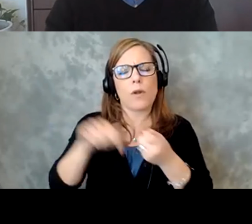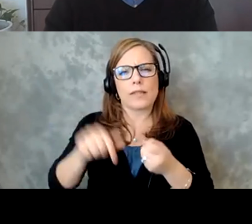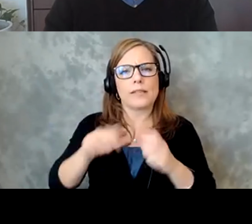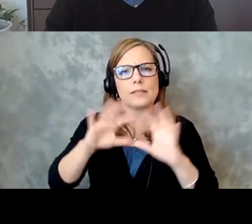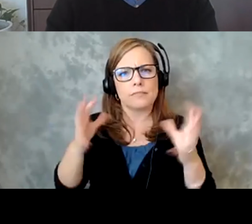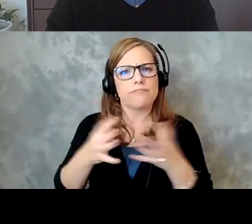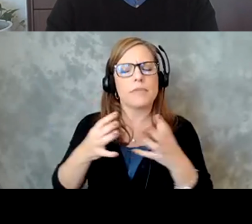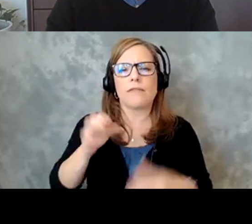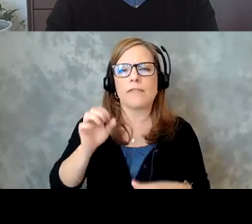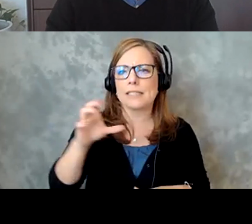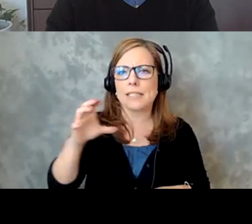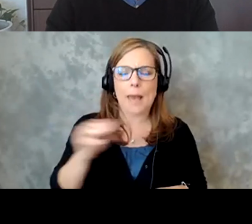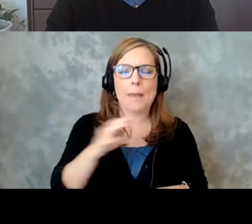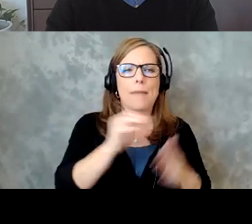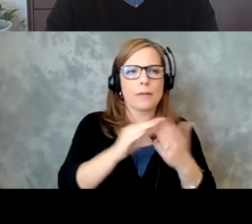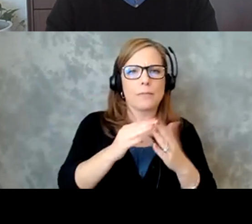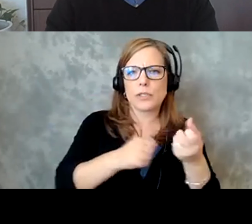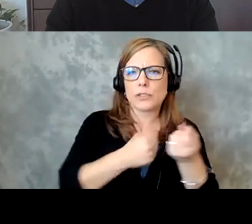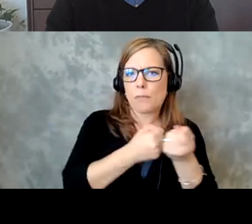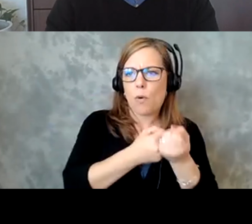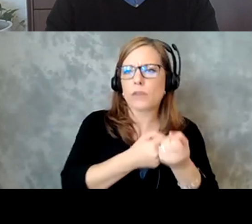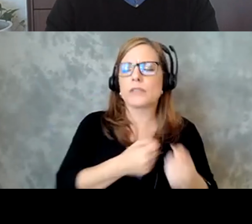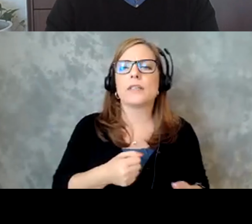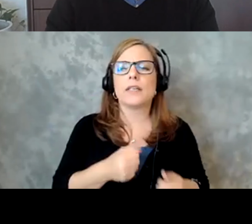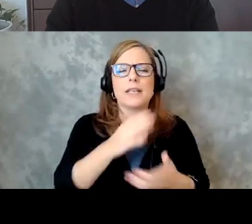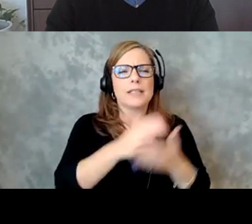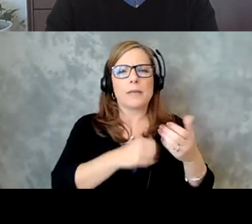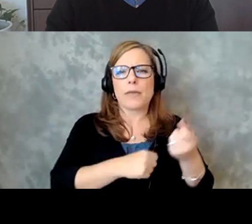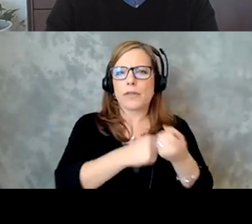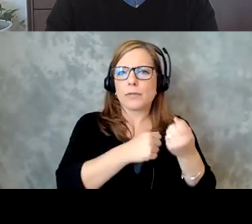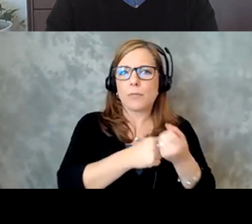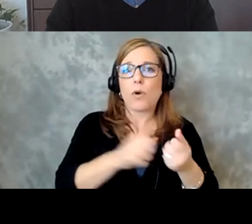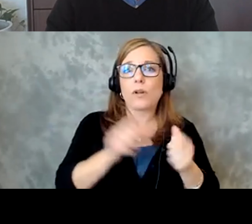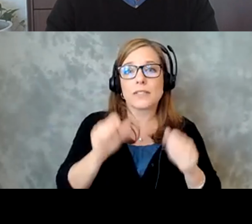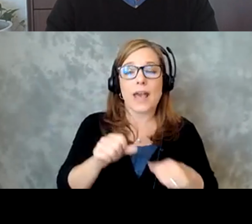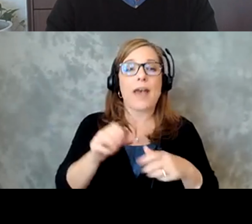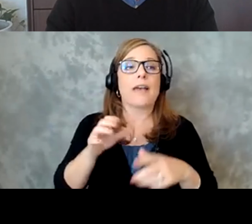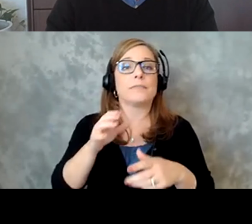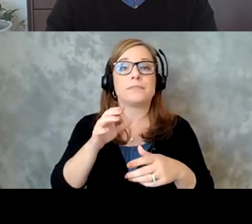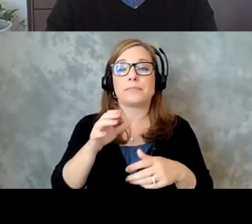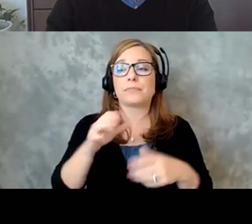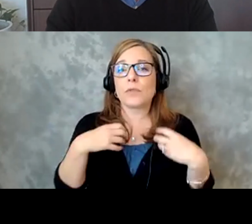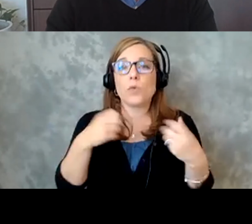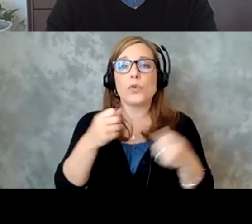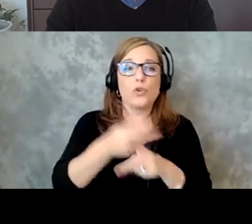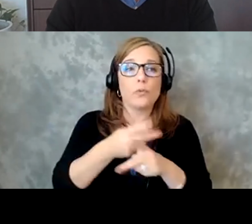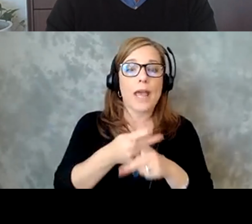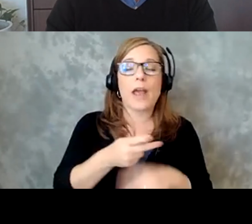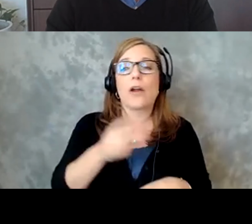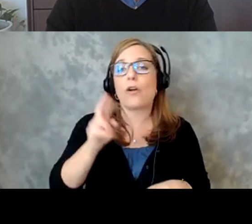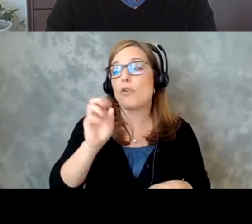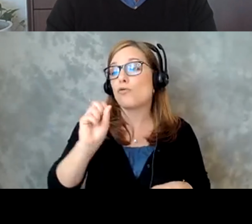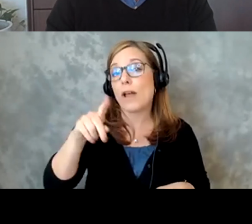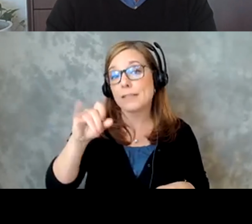And some of those supports are, recuperative care, respite services, housing assistance